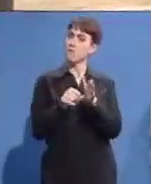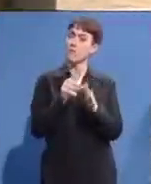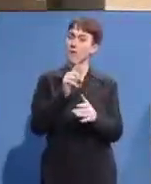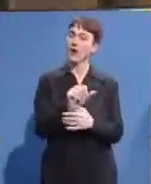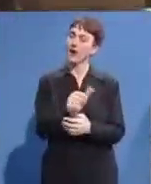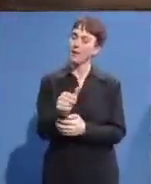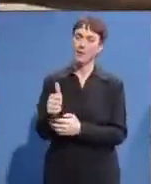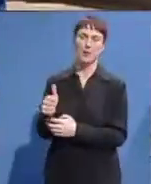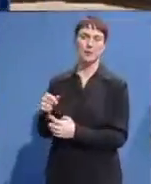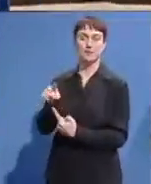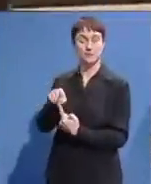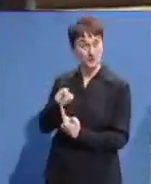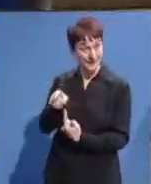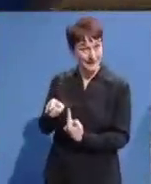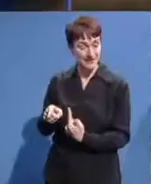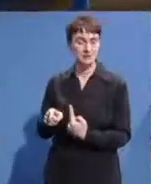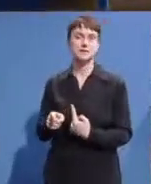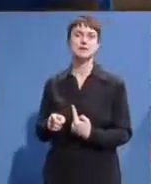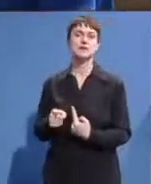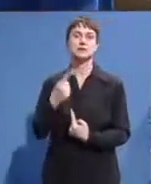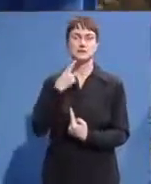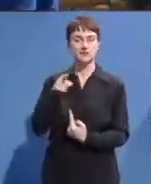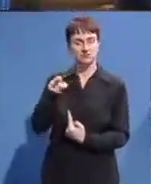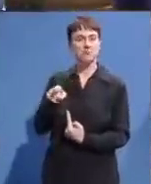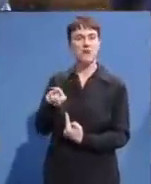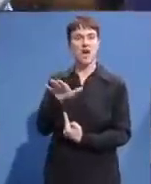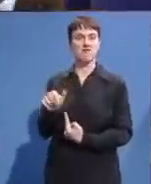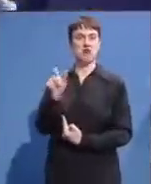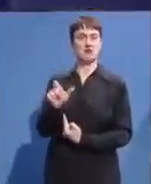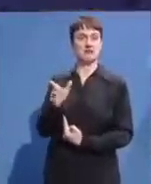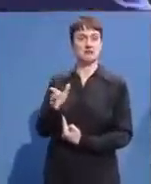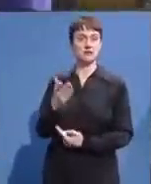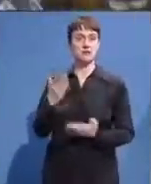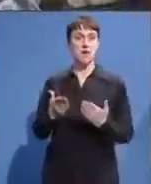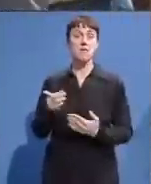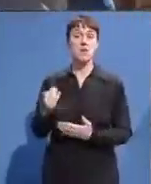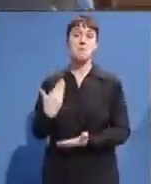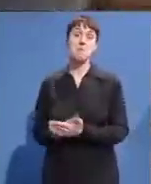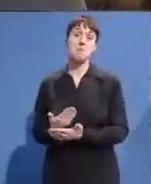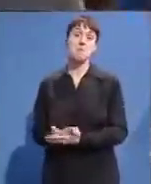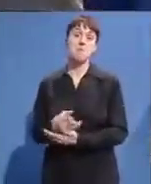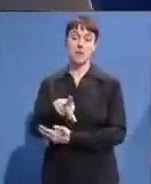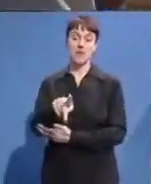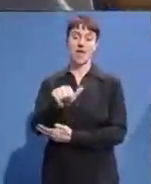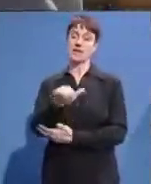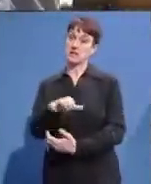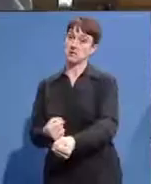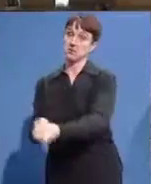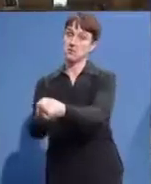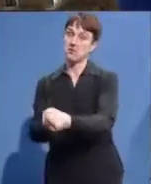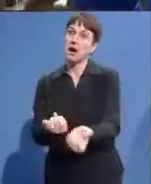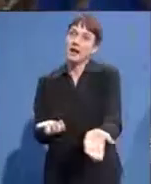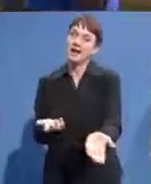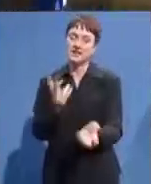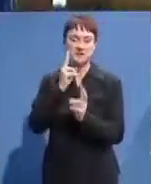them, Lembede, it was often said, was an Africanist who might have gone along with the PAC. The PAC played its role. It